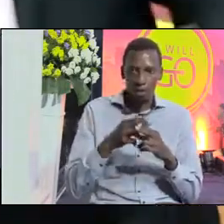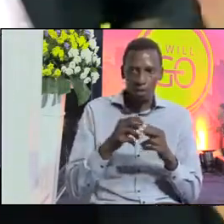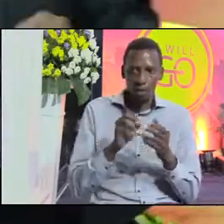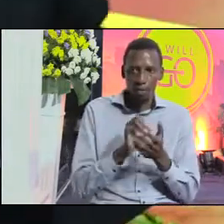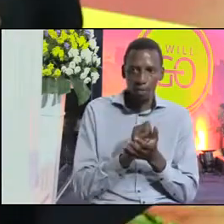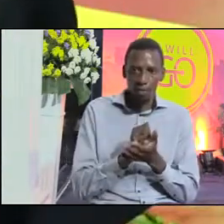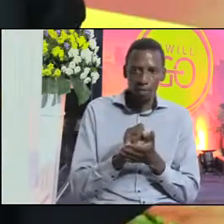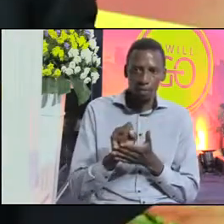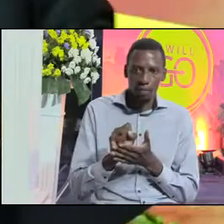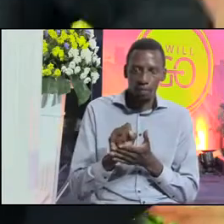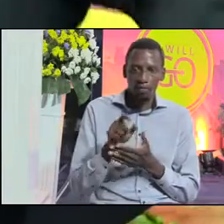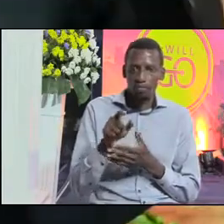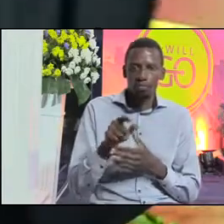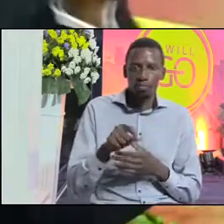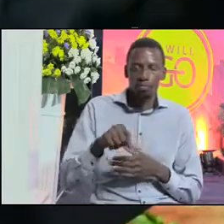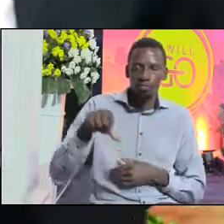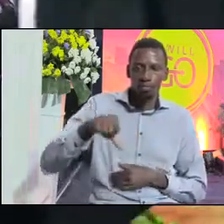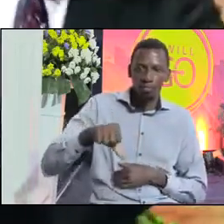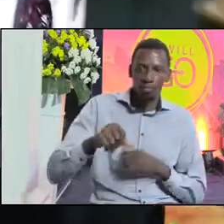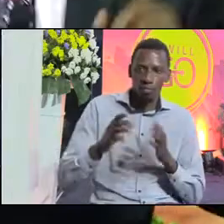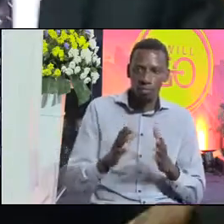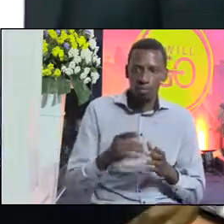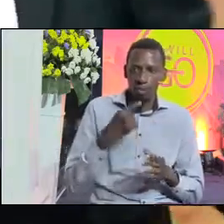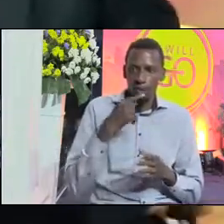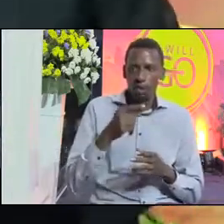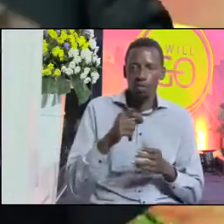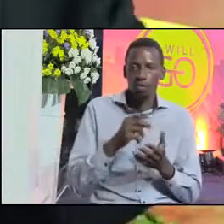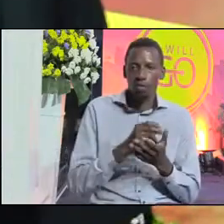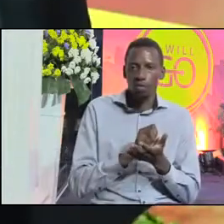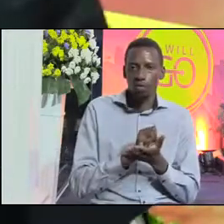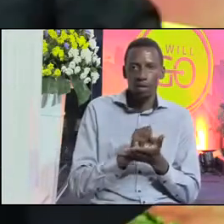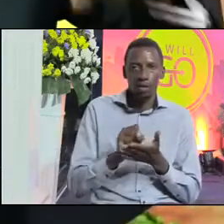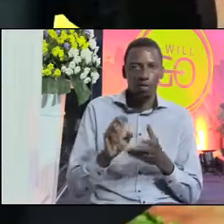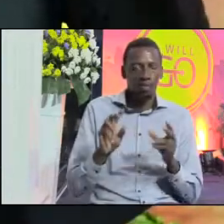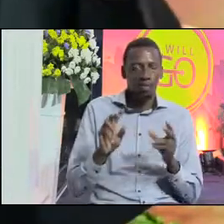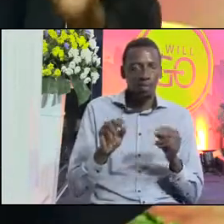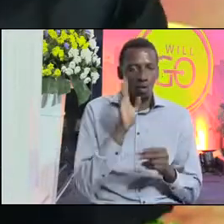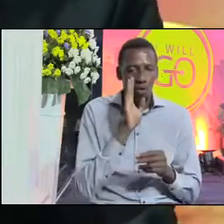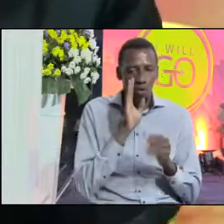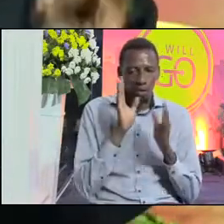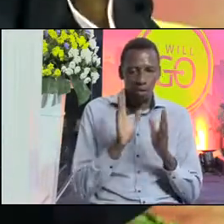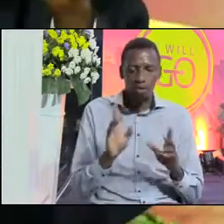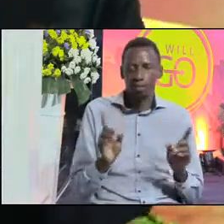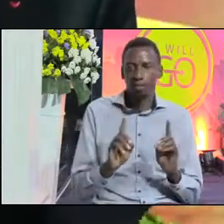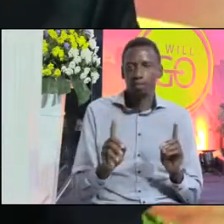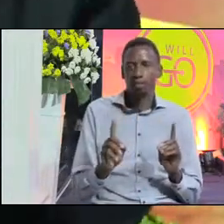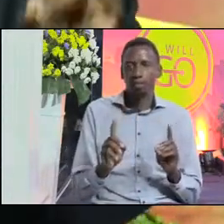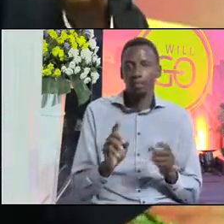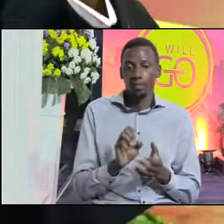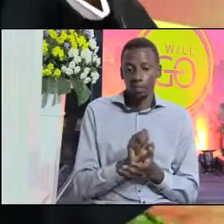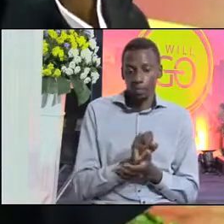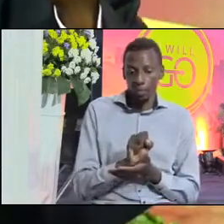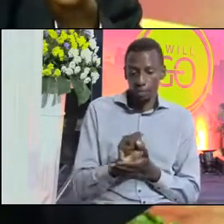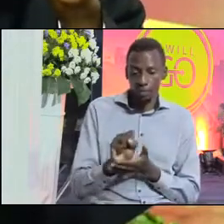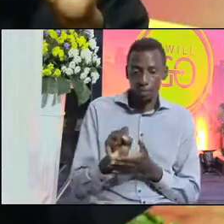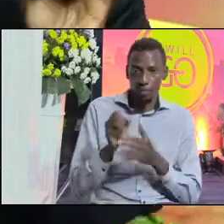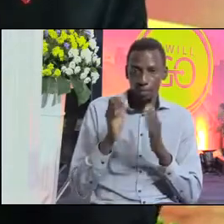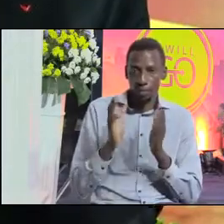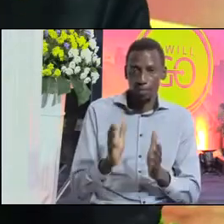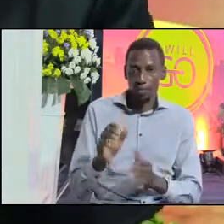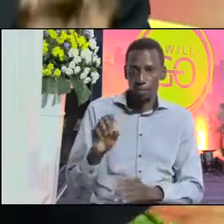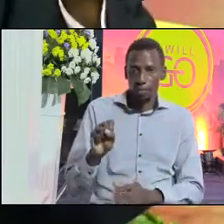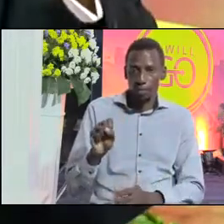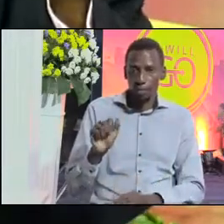adulterer and call yourself a saint. You can't be a gossiper and call yourself a saint. A saint is one